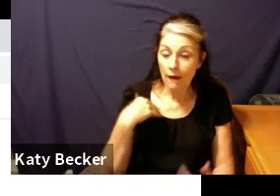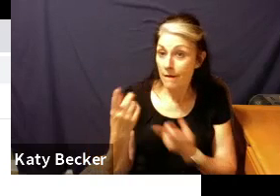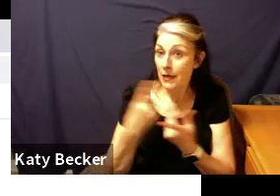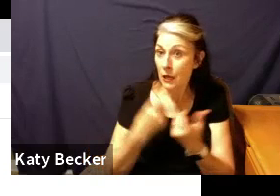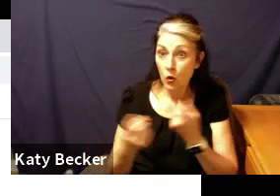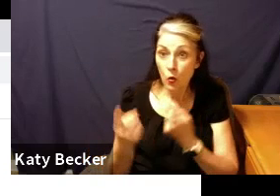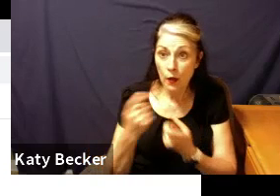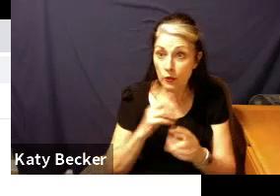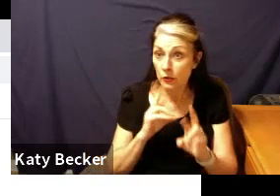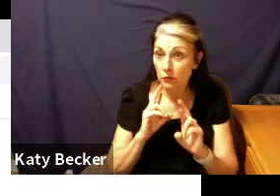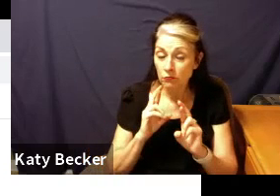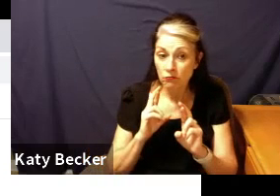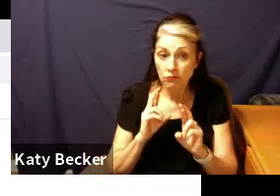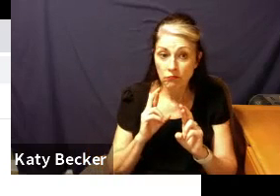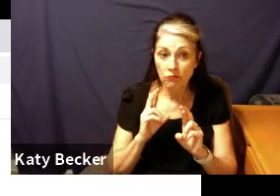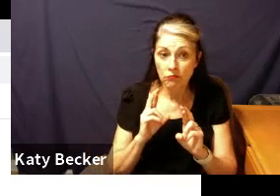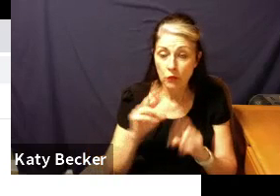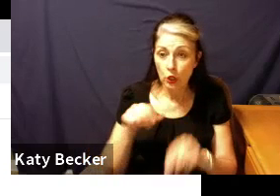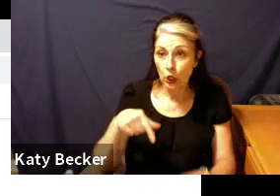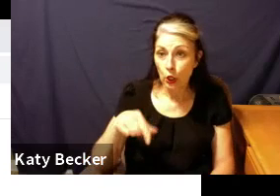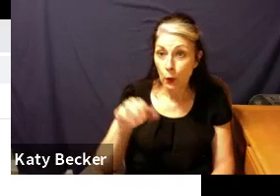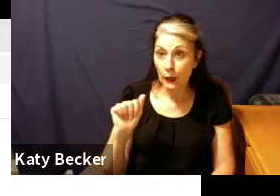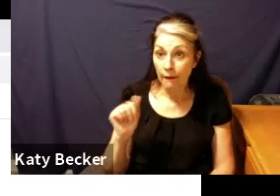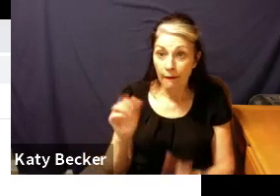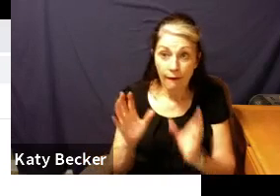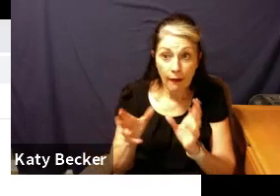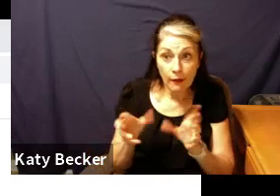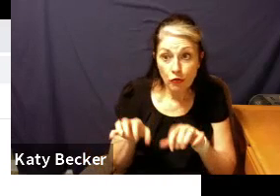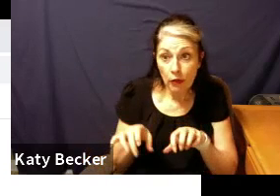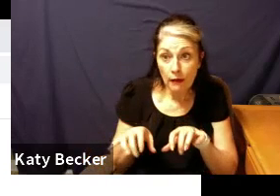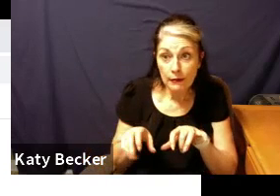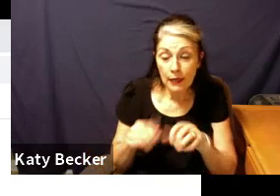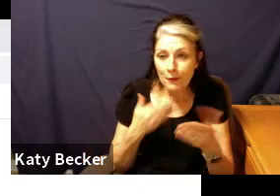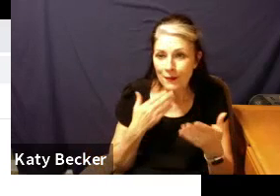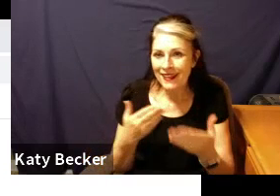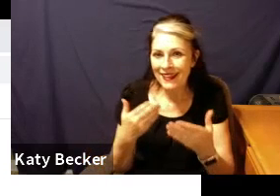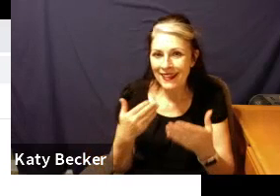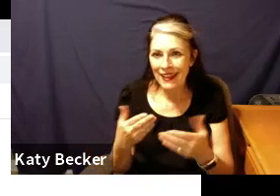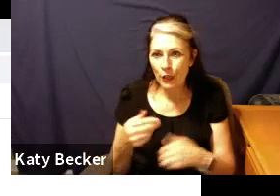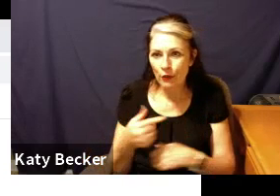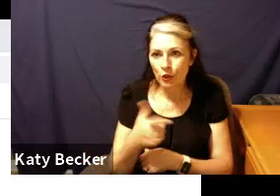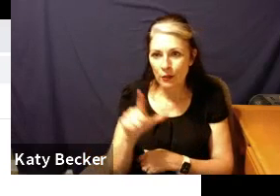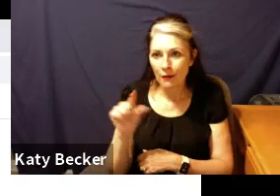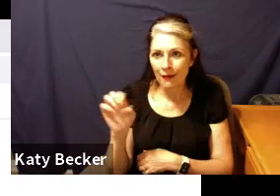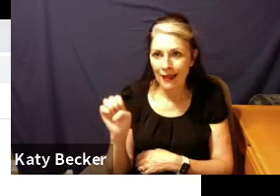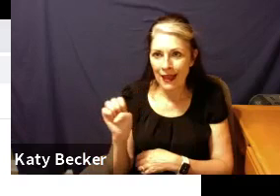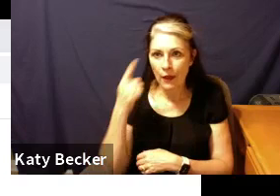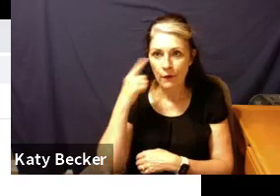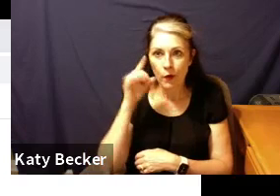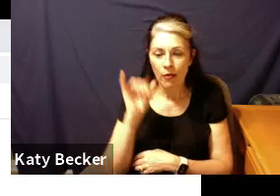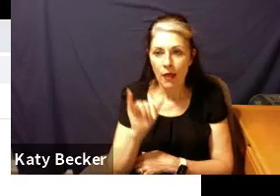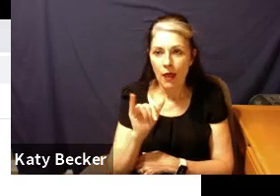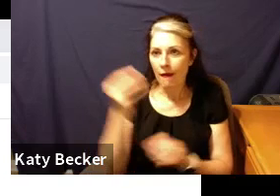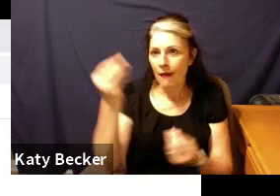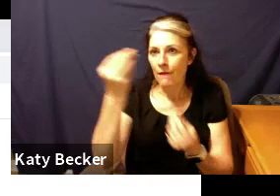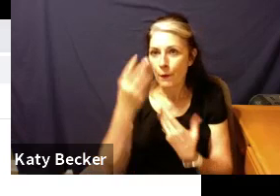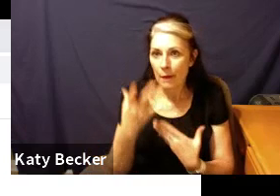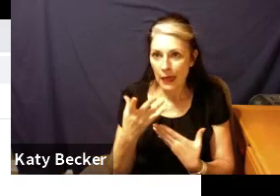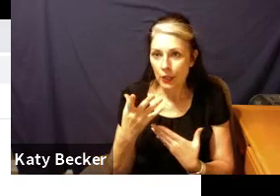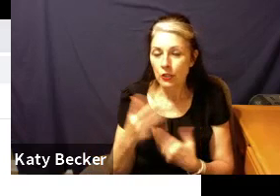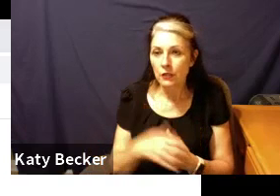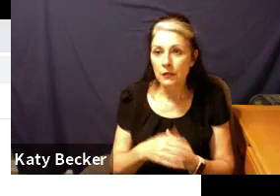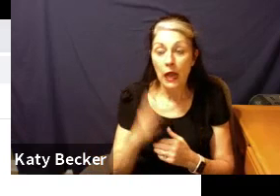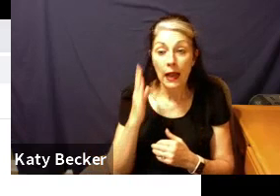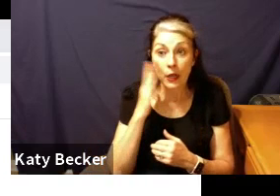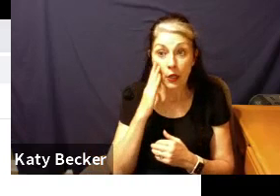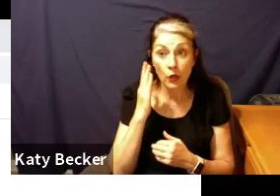questions that are in the chat. Thank you, Glay, so much for that information. I know